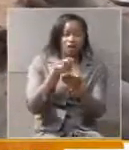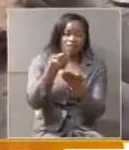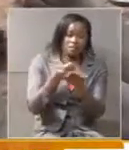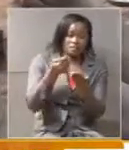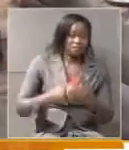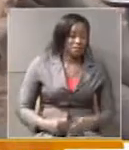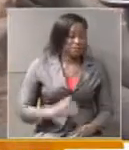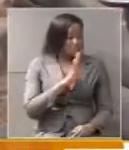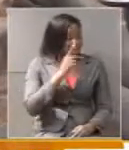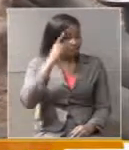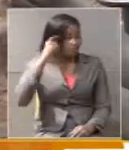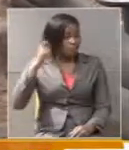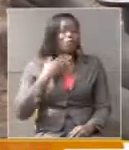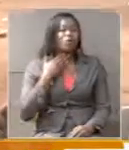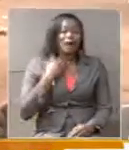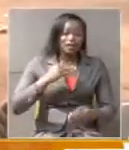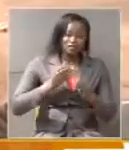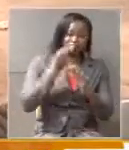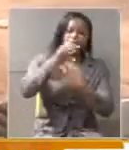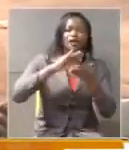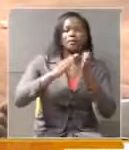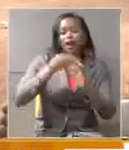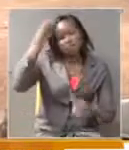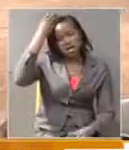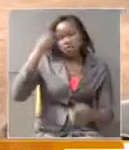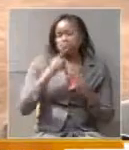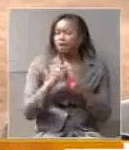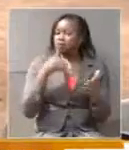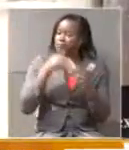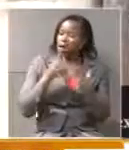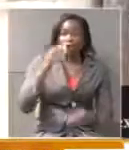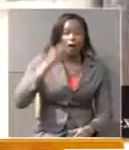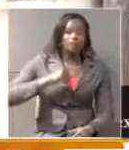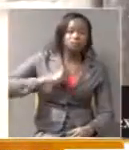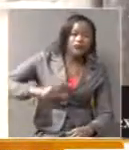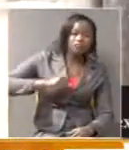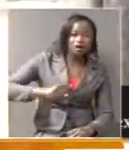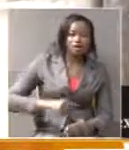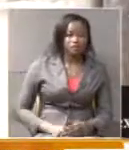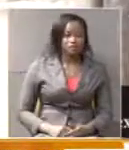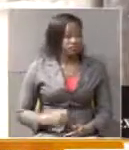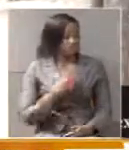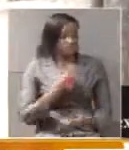Her dream of becoming a nurse was cut short by a music DJ.